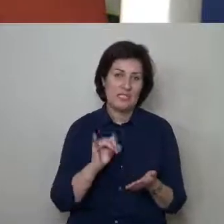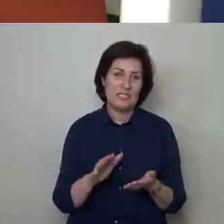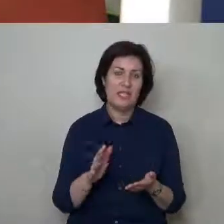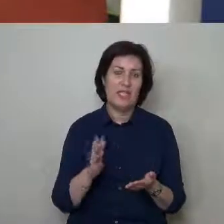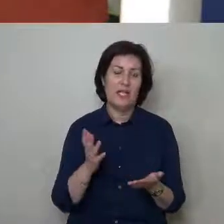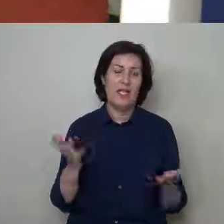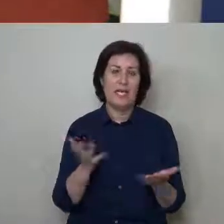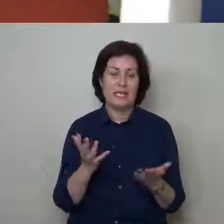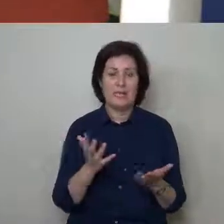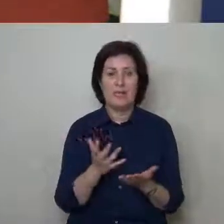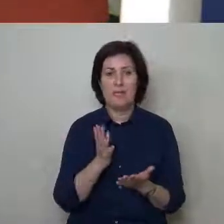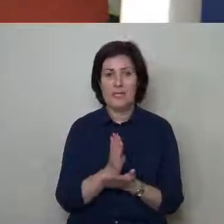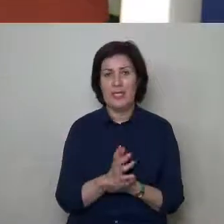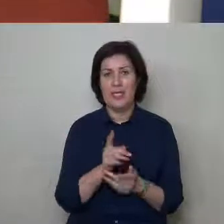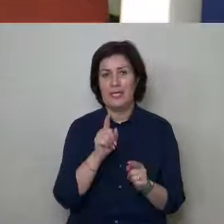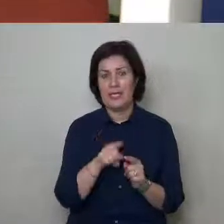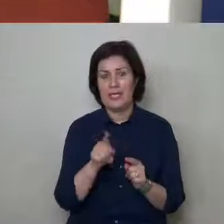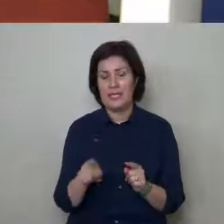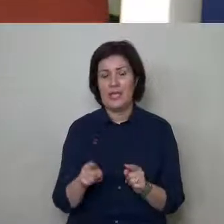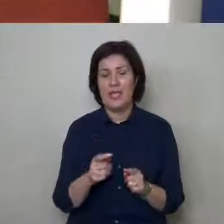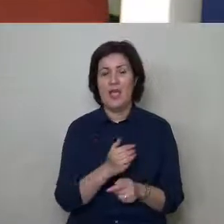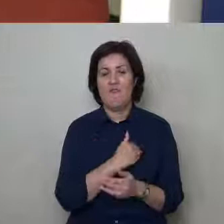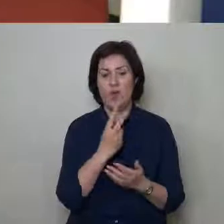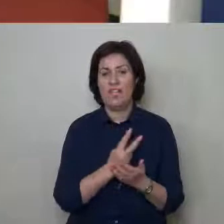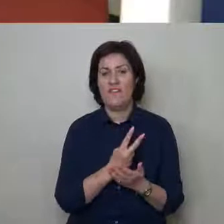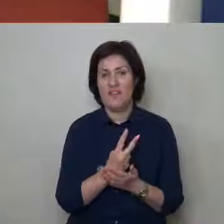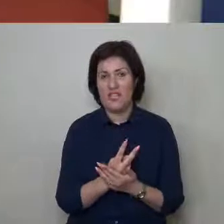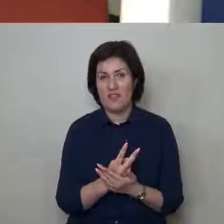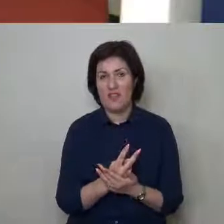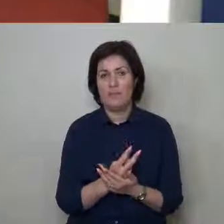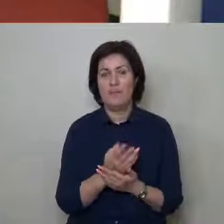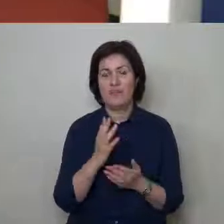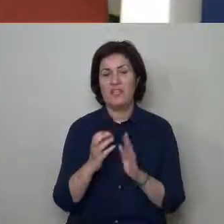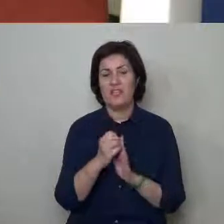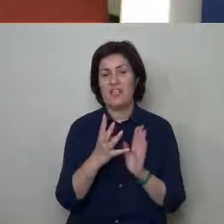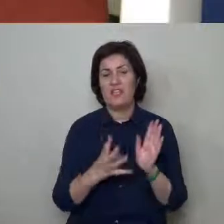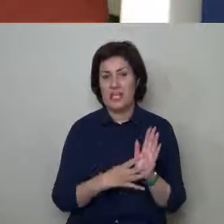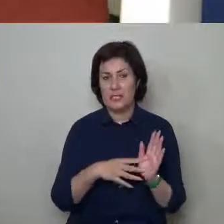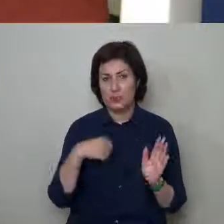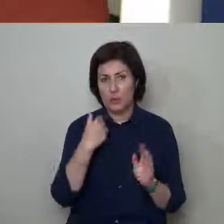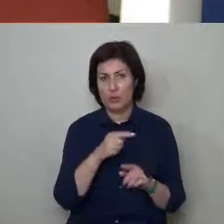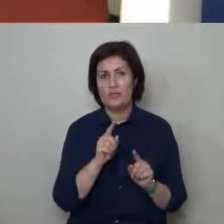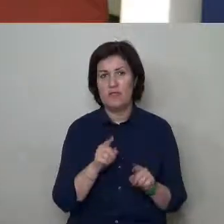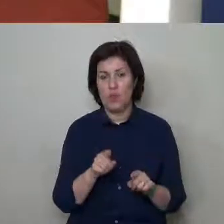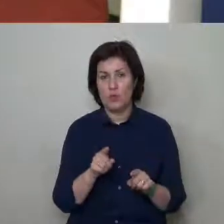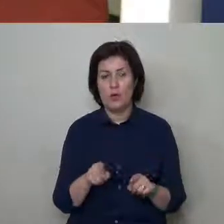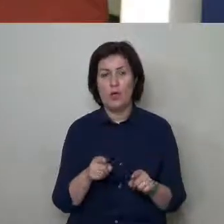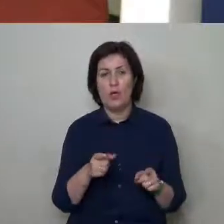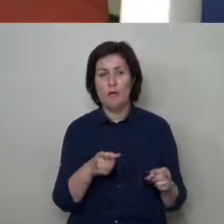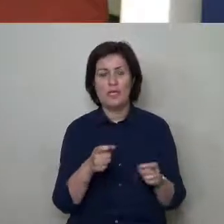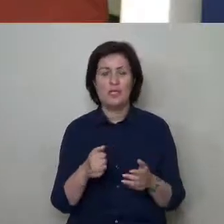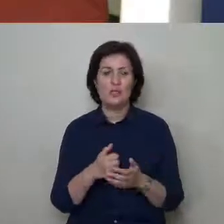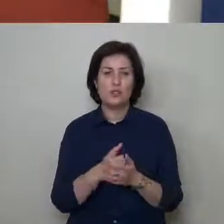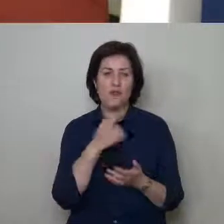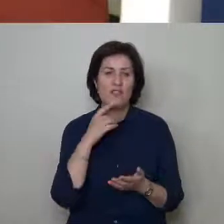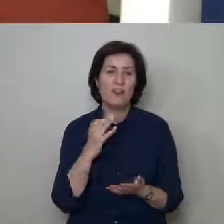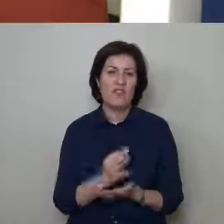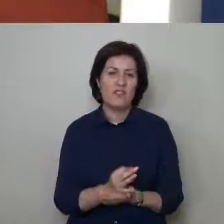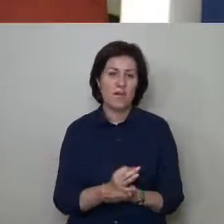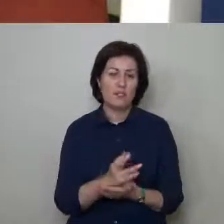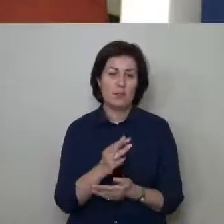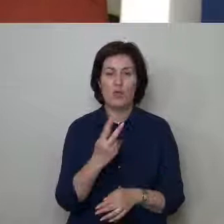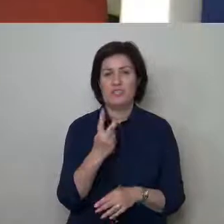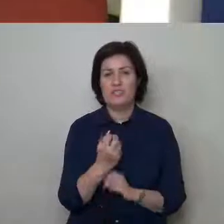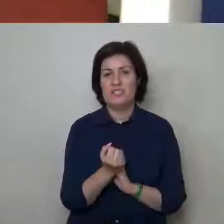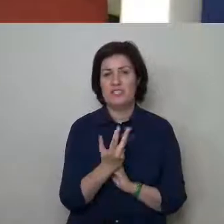up for the journalists to show how they had voted. In 2019, they would